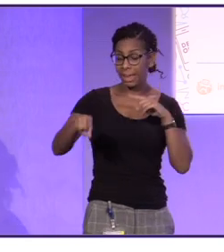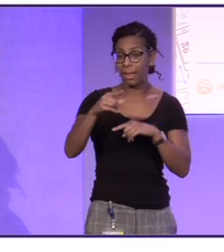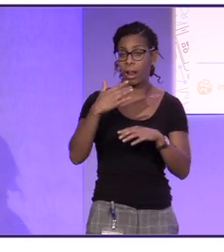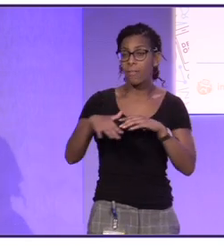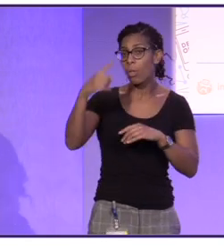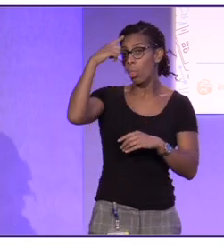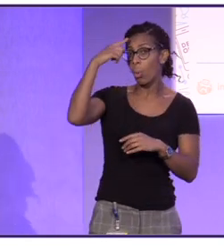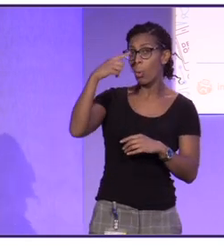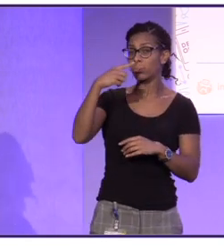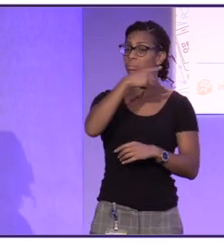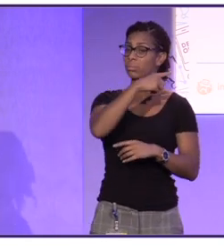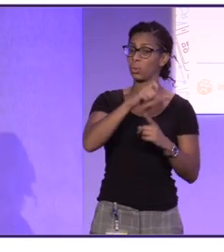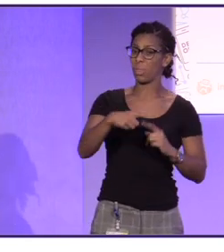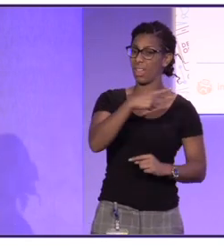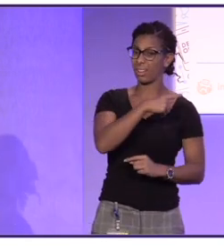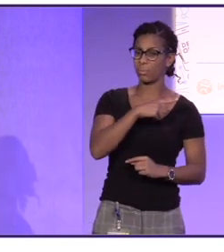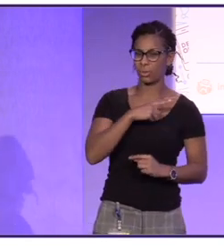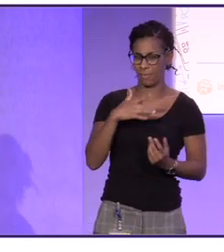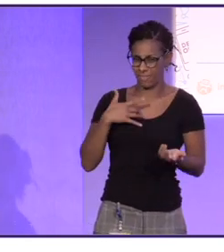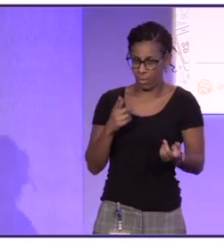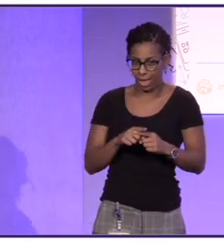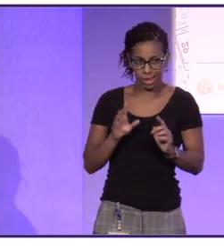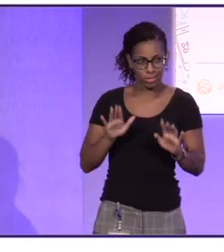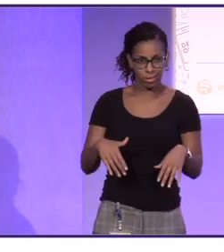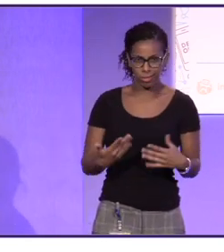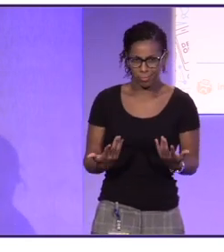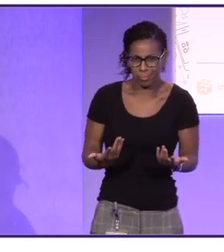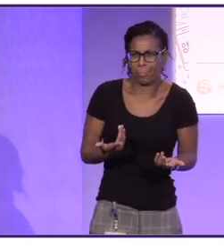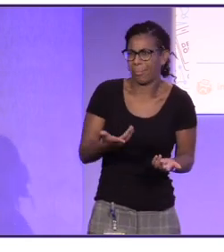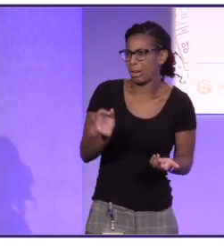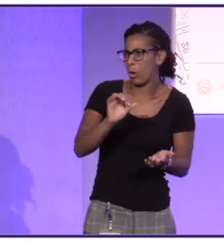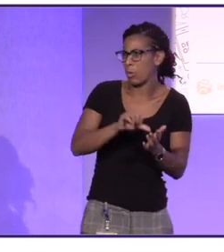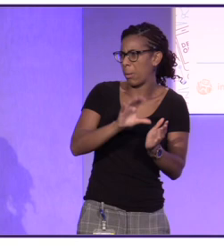because it is so a non-problem?